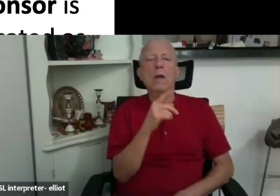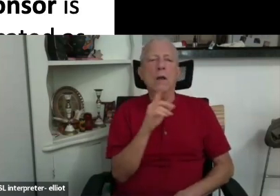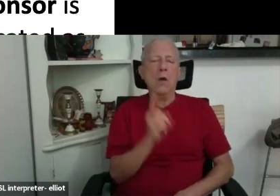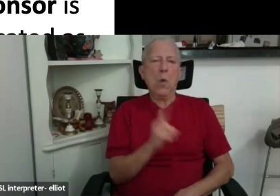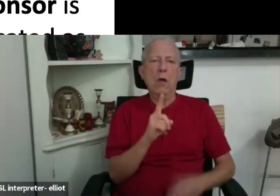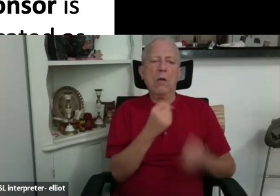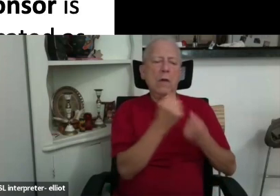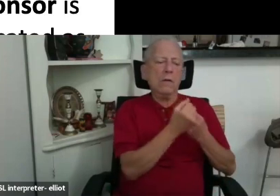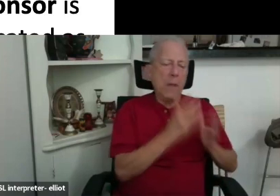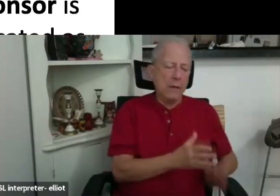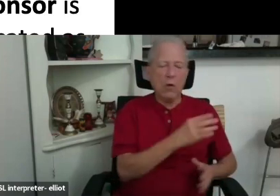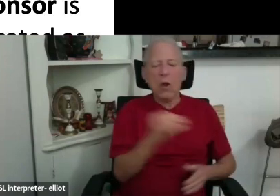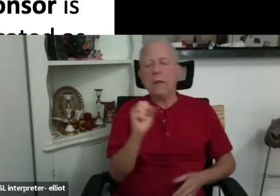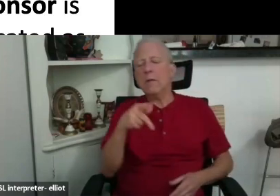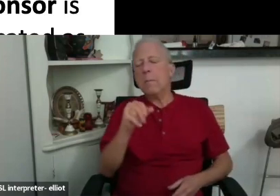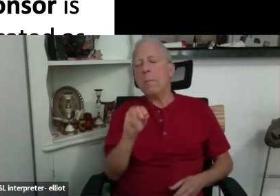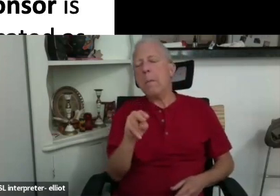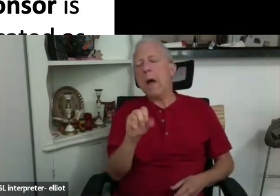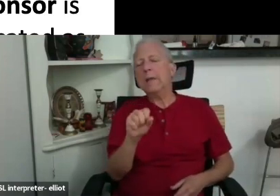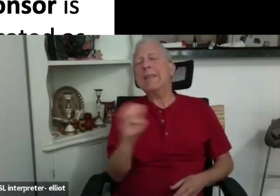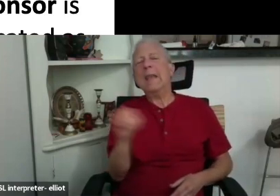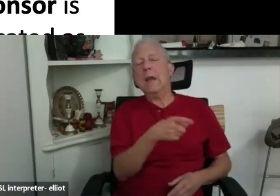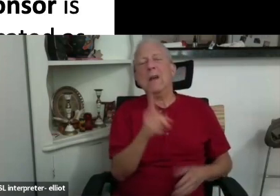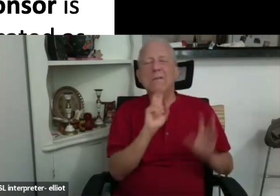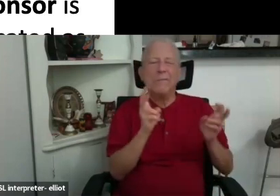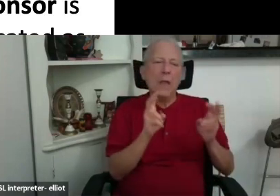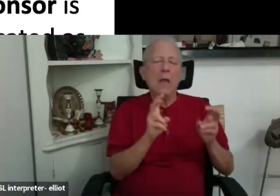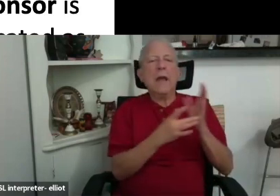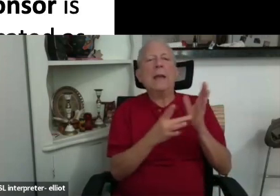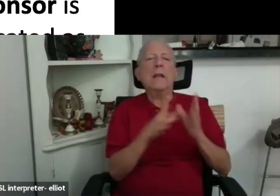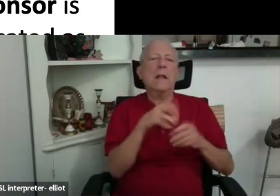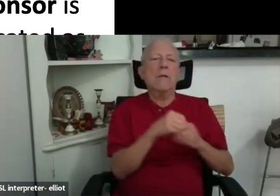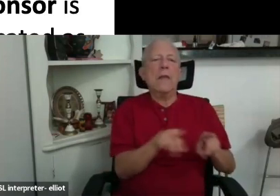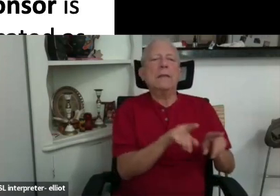the sponsee are technically part of the same organization.